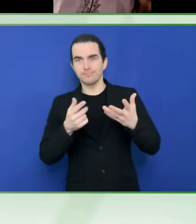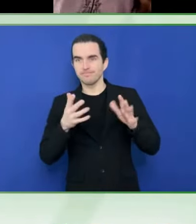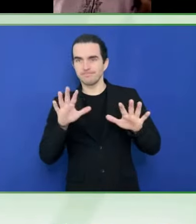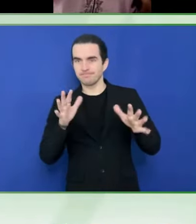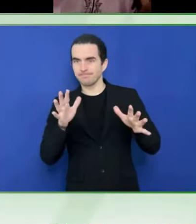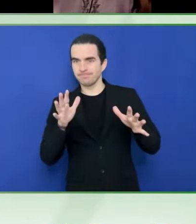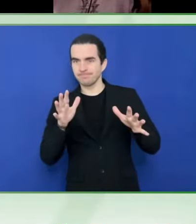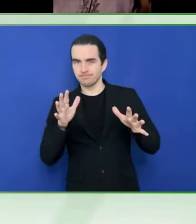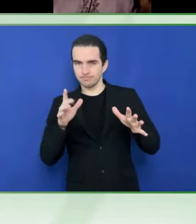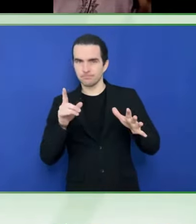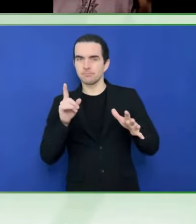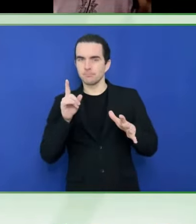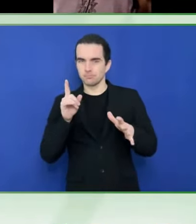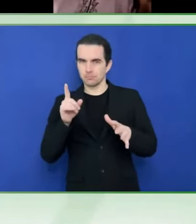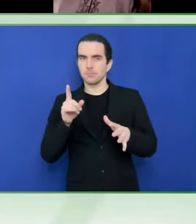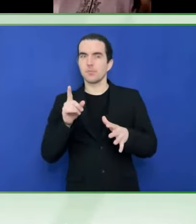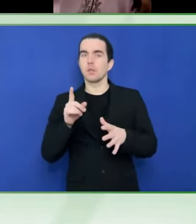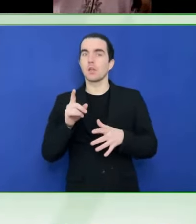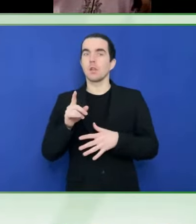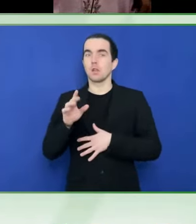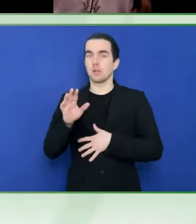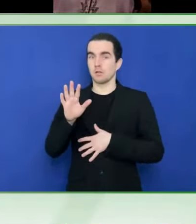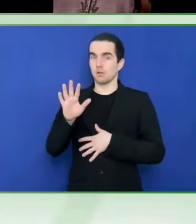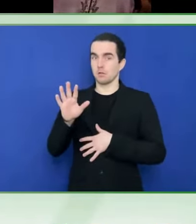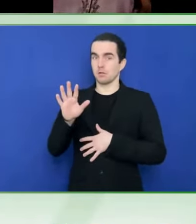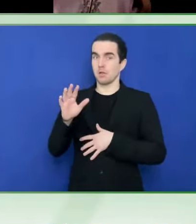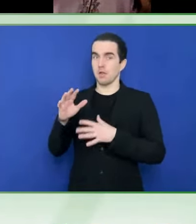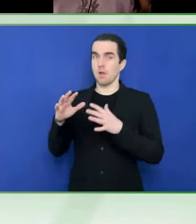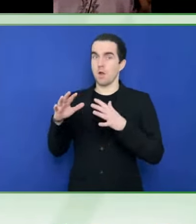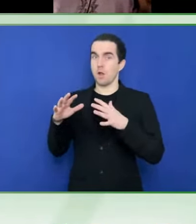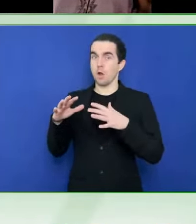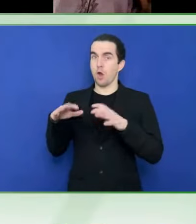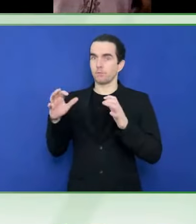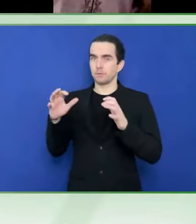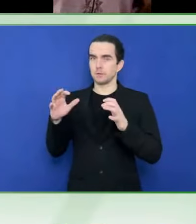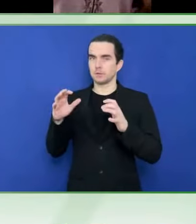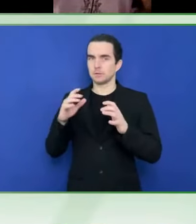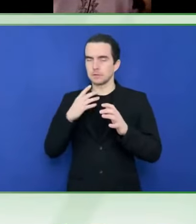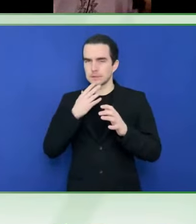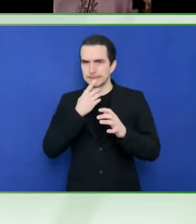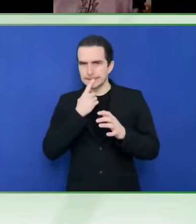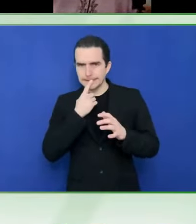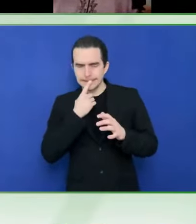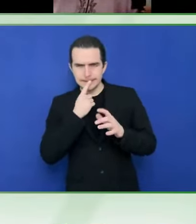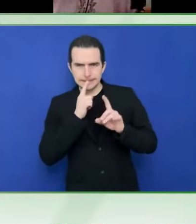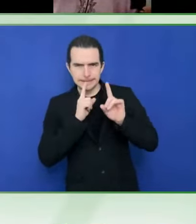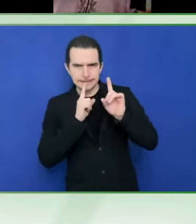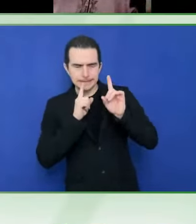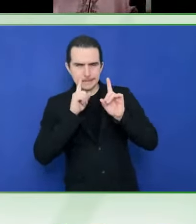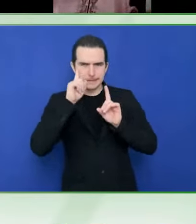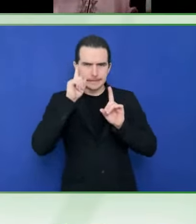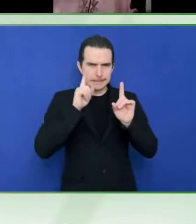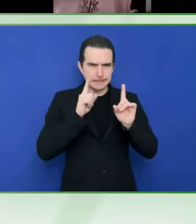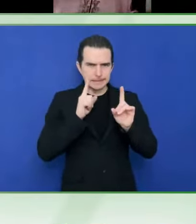Social discrimination. People with disabilities are considered as a